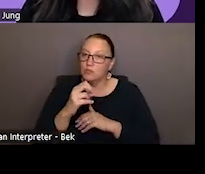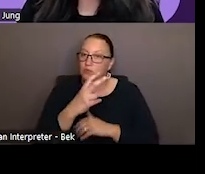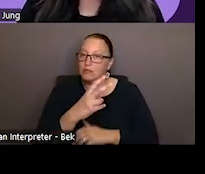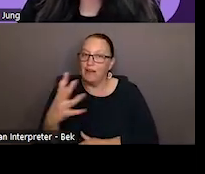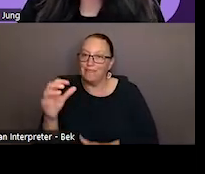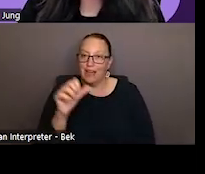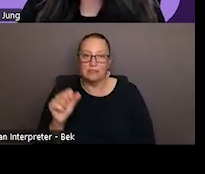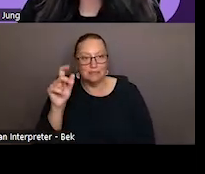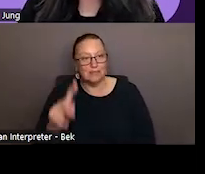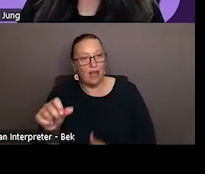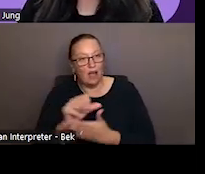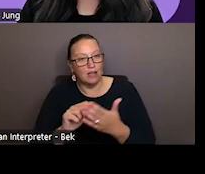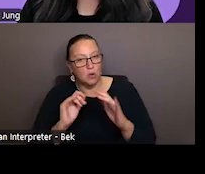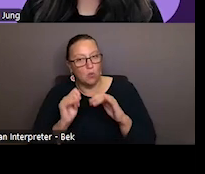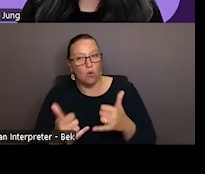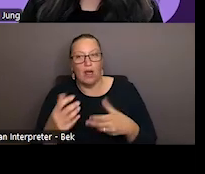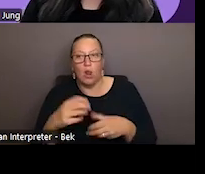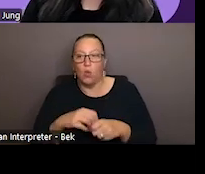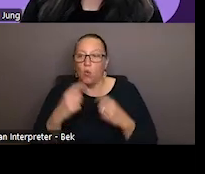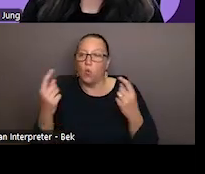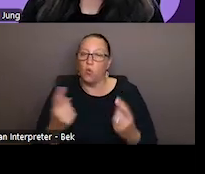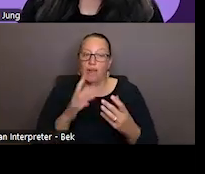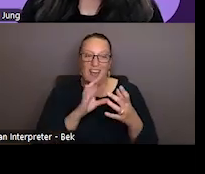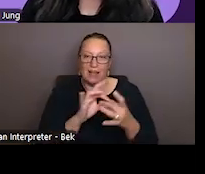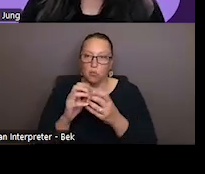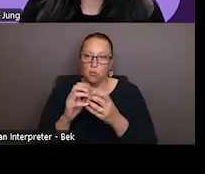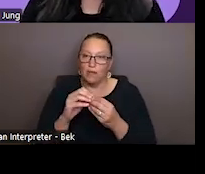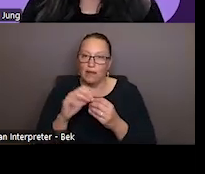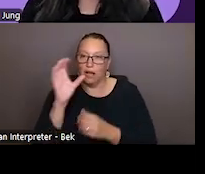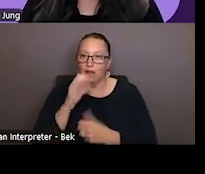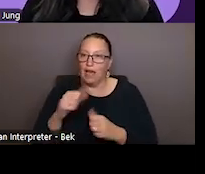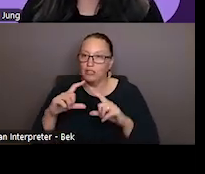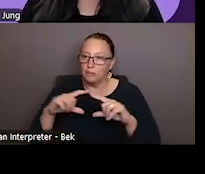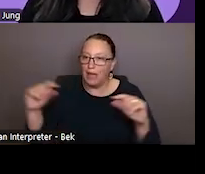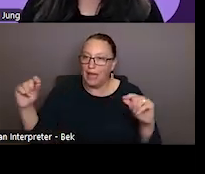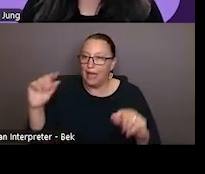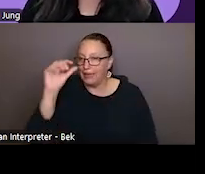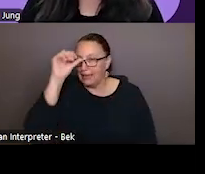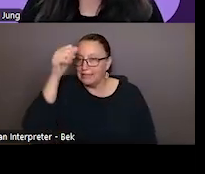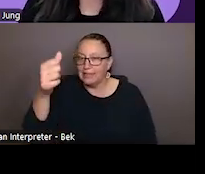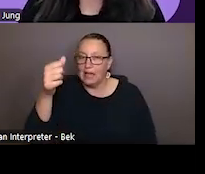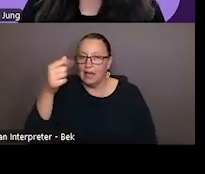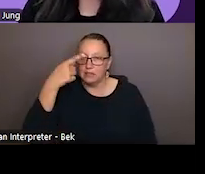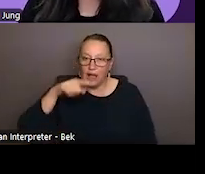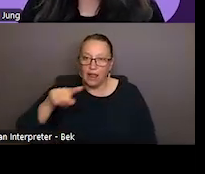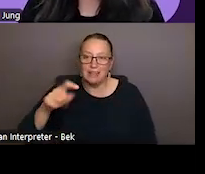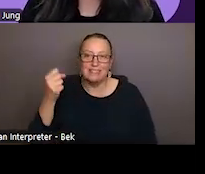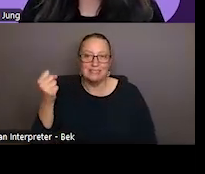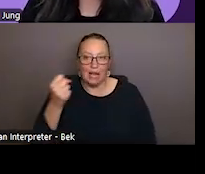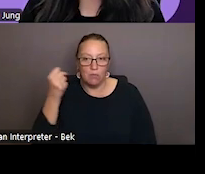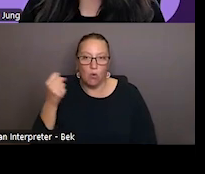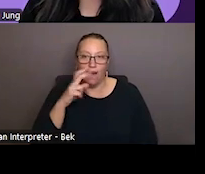Pacific Arts Award included connections with countries such as Japan, India, Thailand, Samoa, and